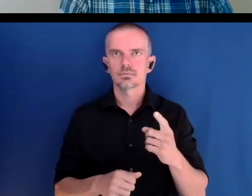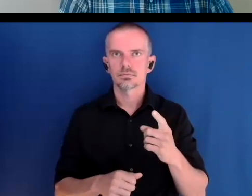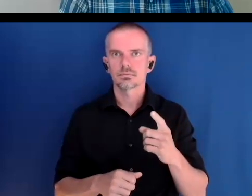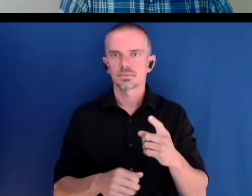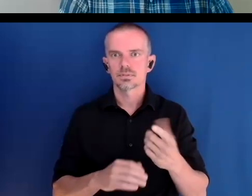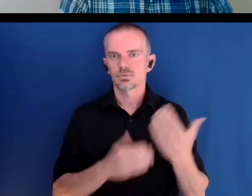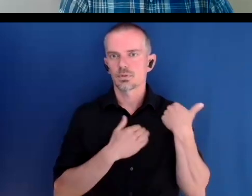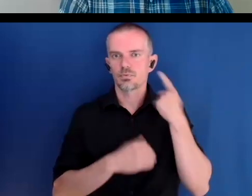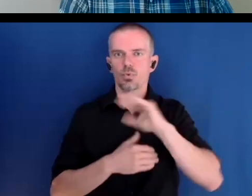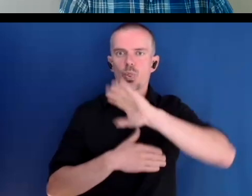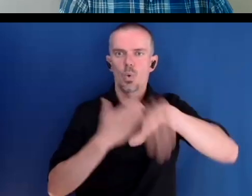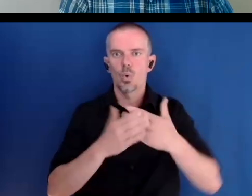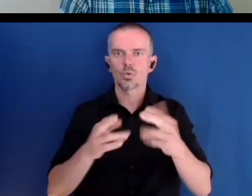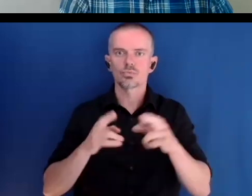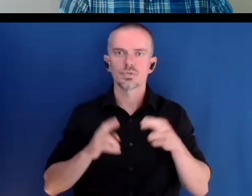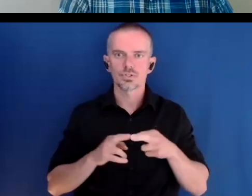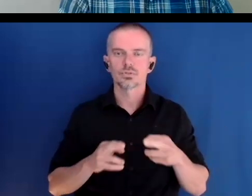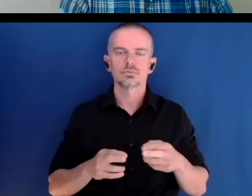to that. And I let